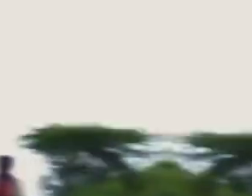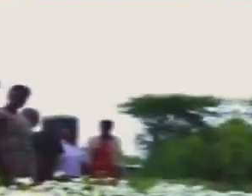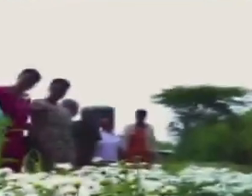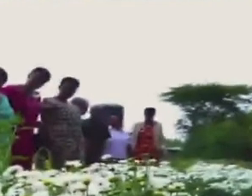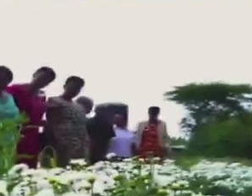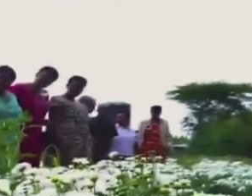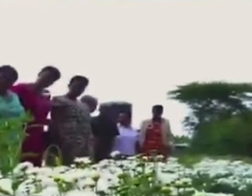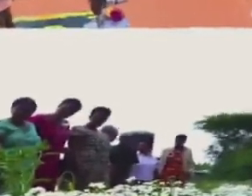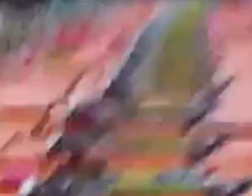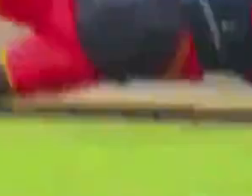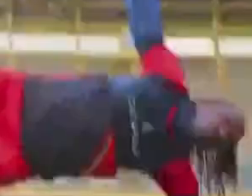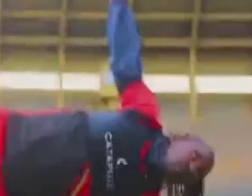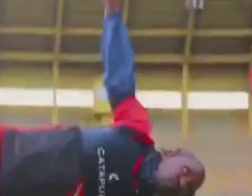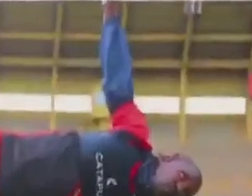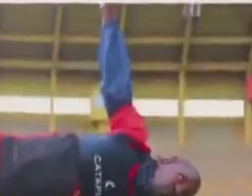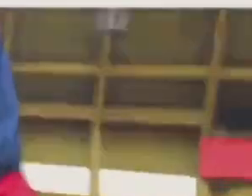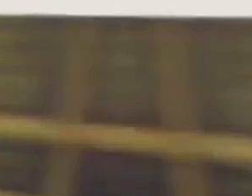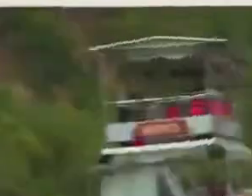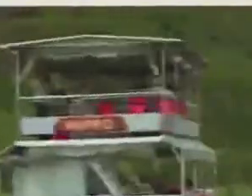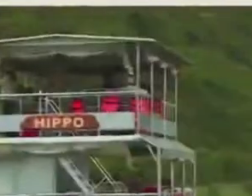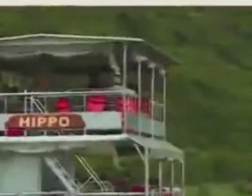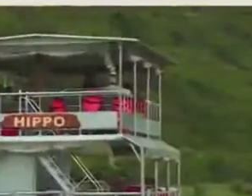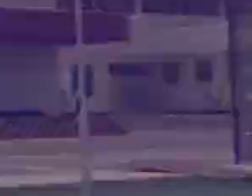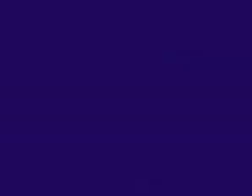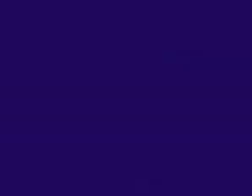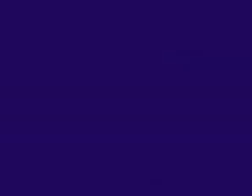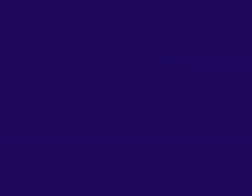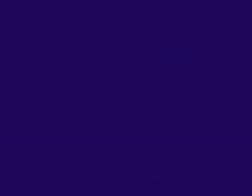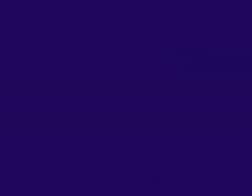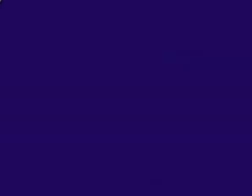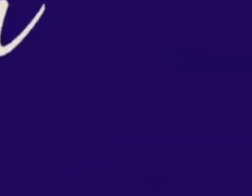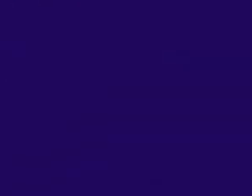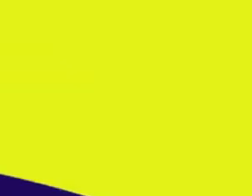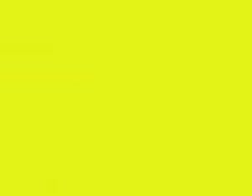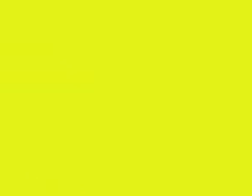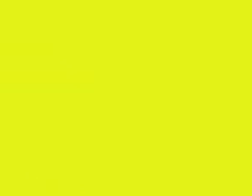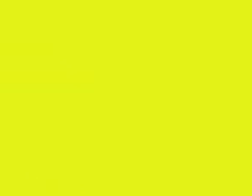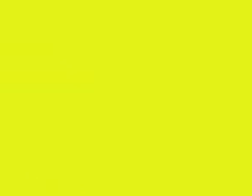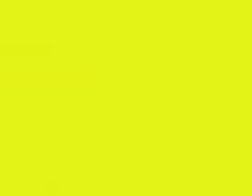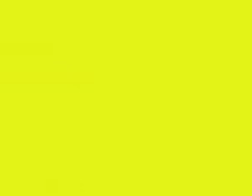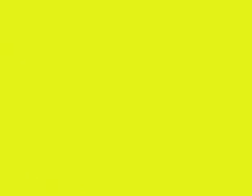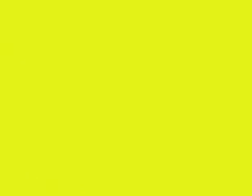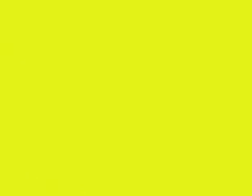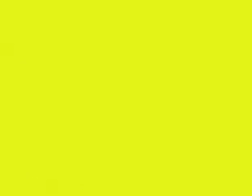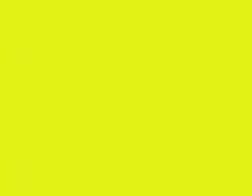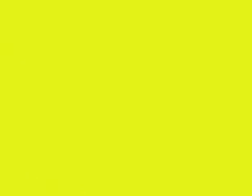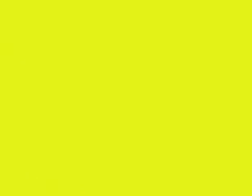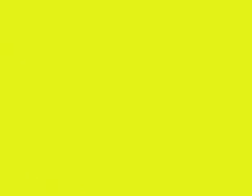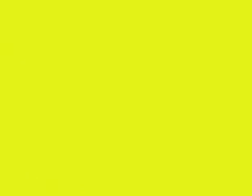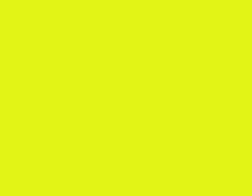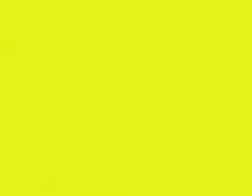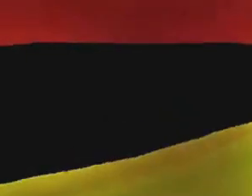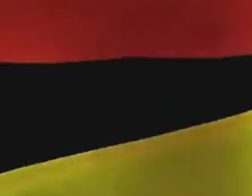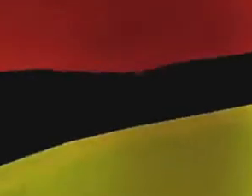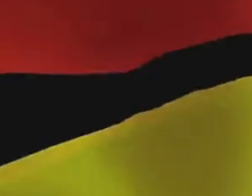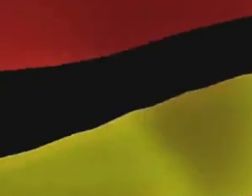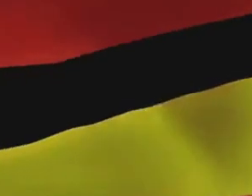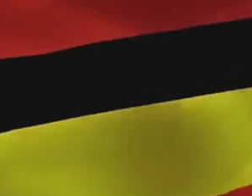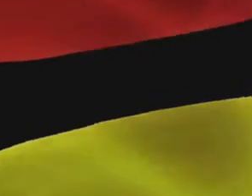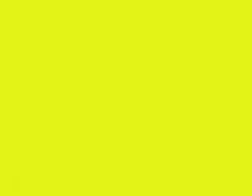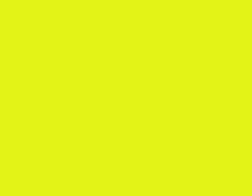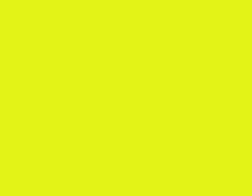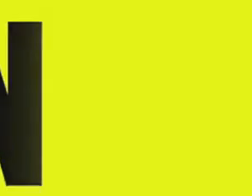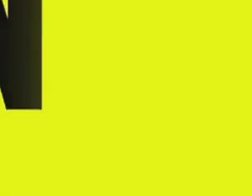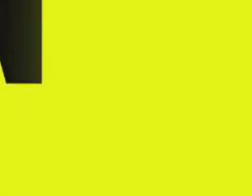country. All this and more has been made possible because of you. Join us and together let's do more for our